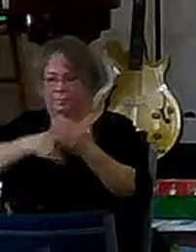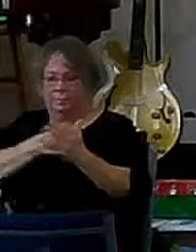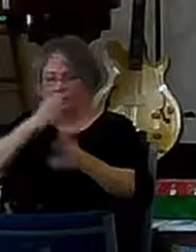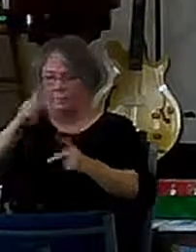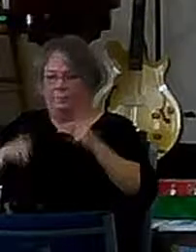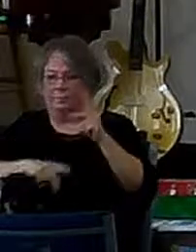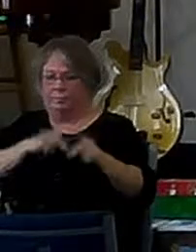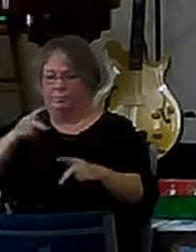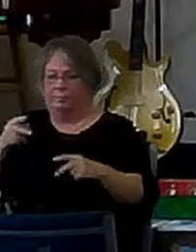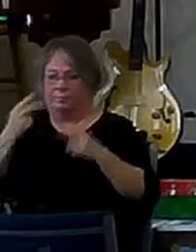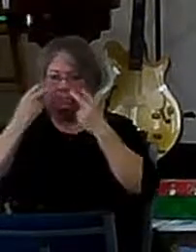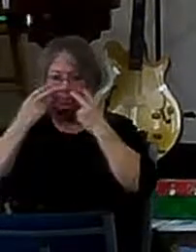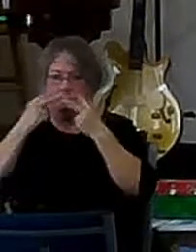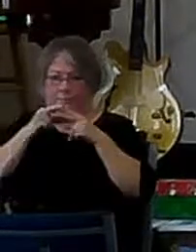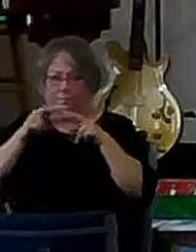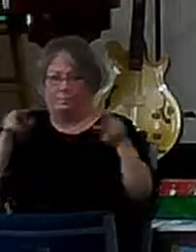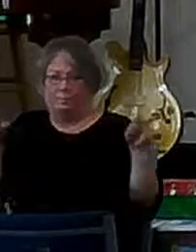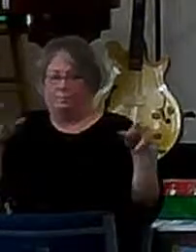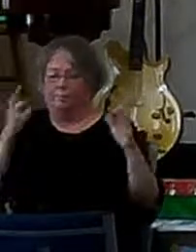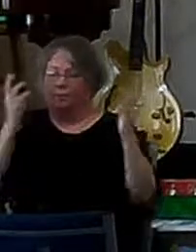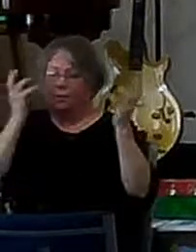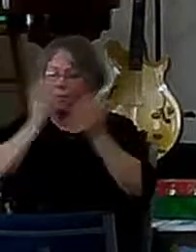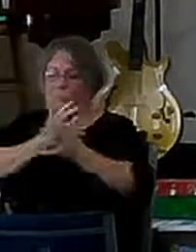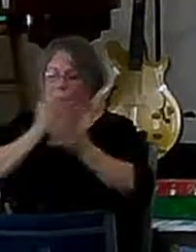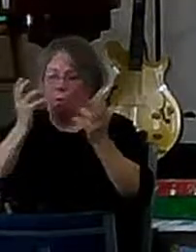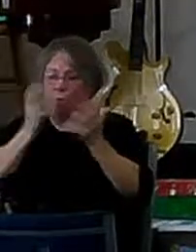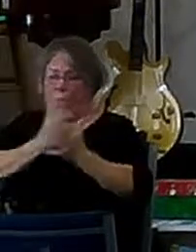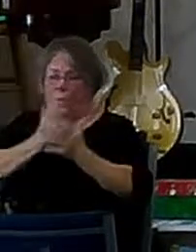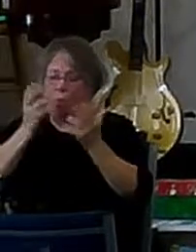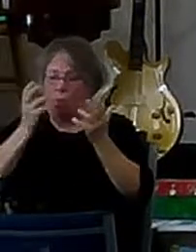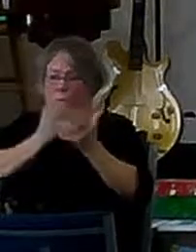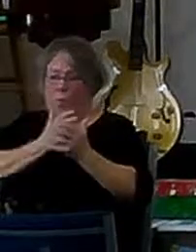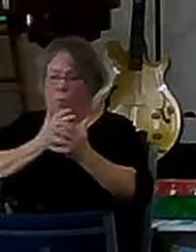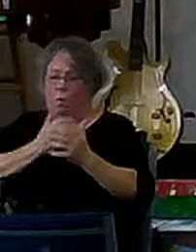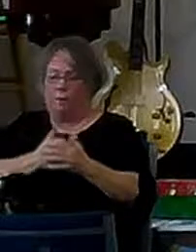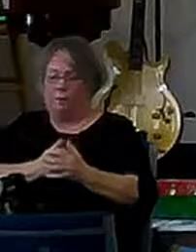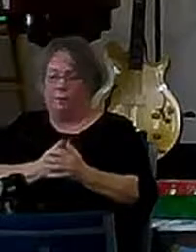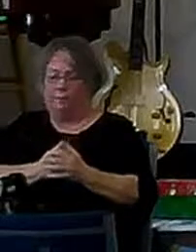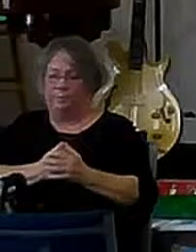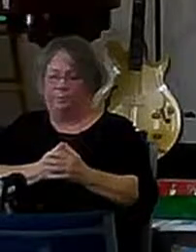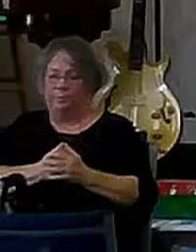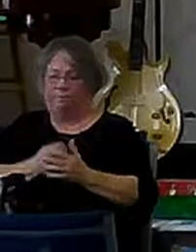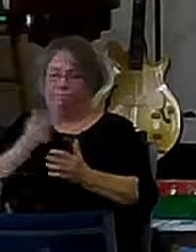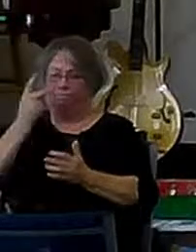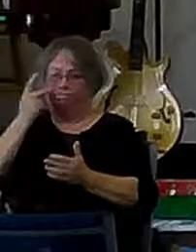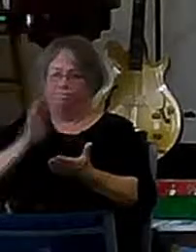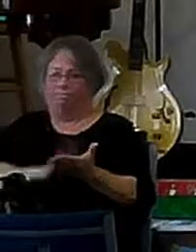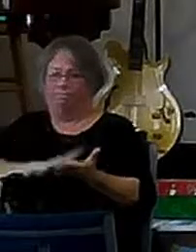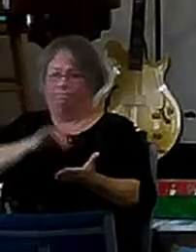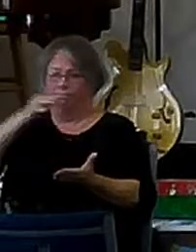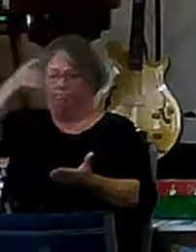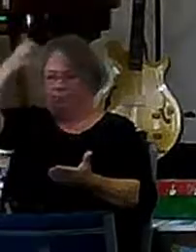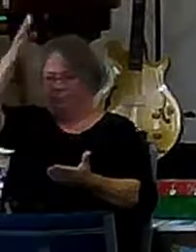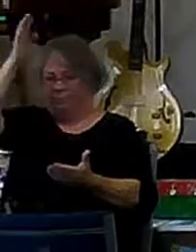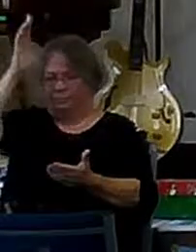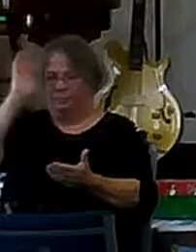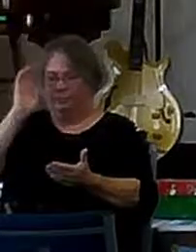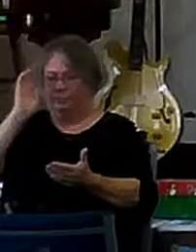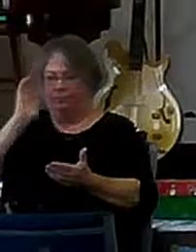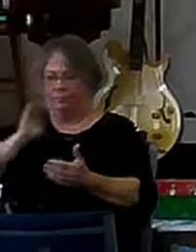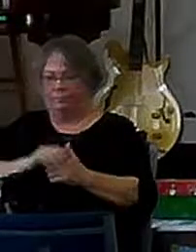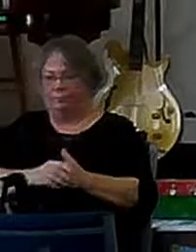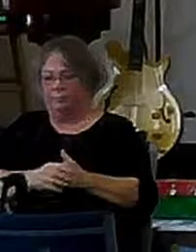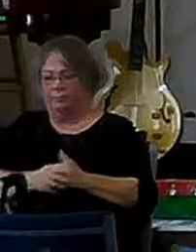see and to be in awe over. They saw the glory of God.